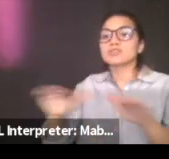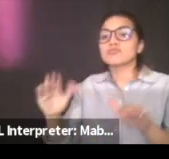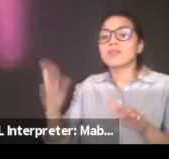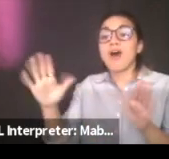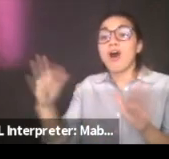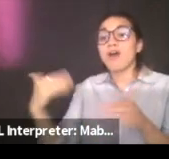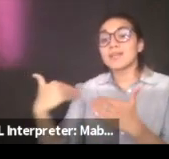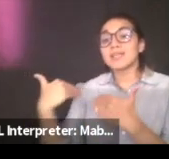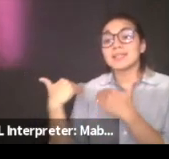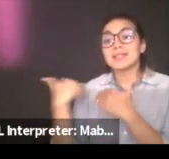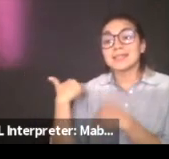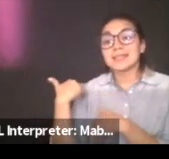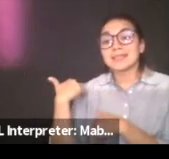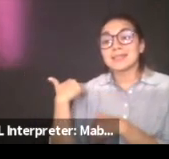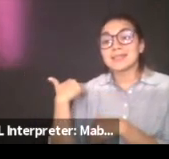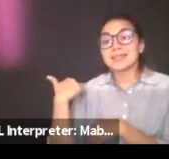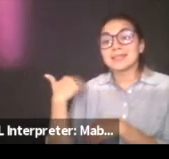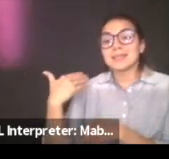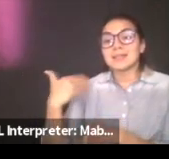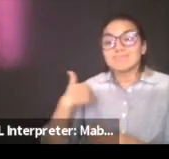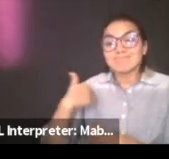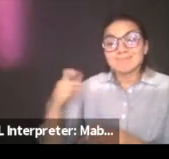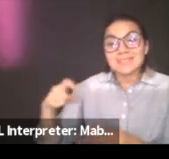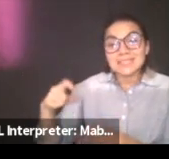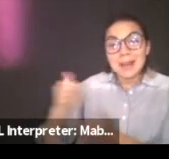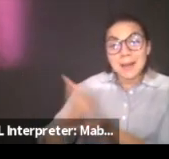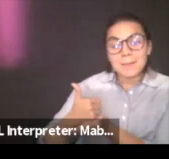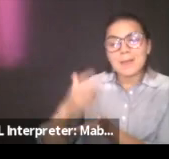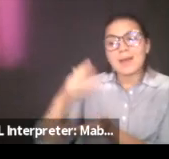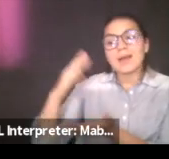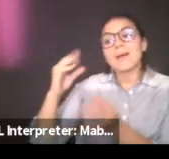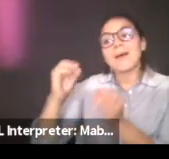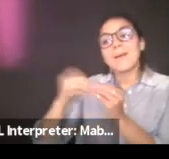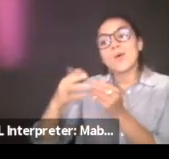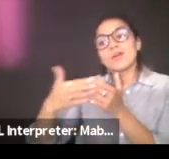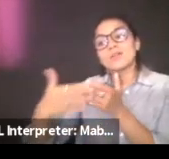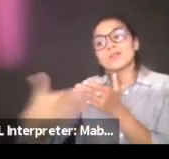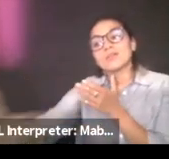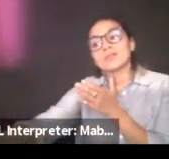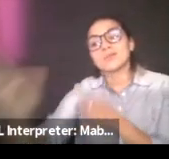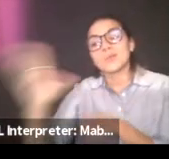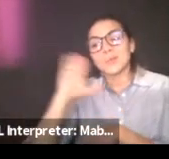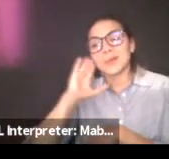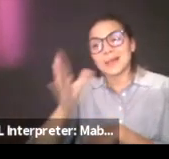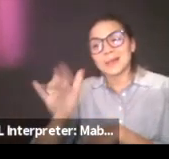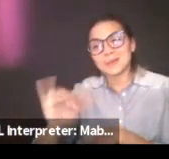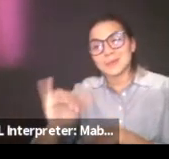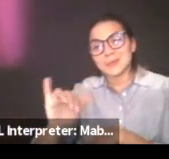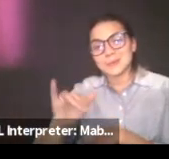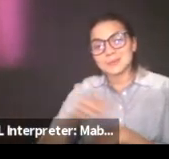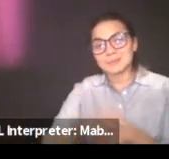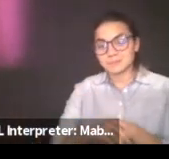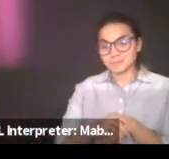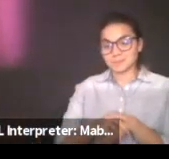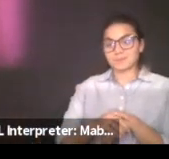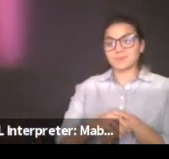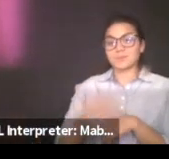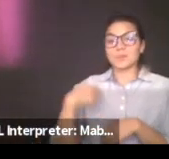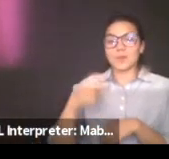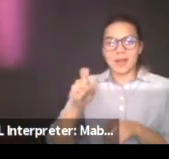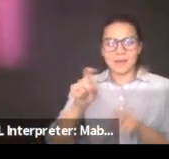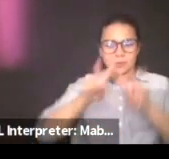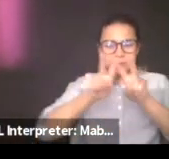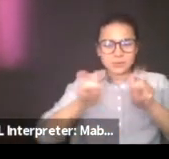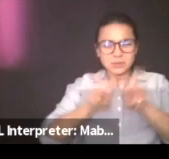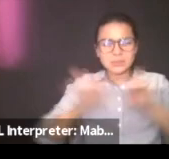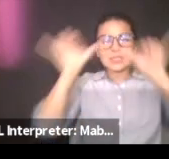will not happen through dependence on policing, but through divestment in any system that seeks to dominate, coerce, or